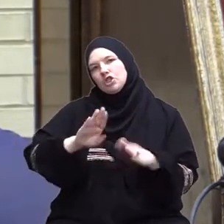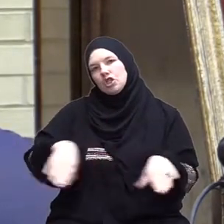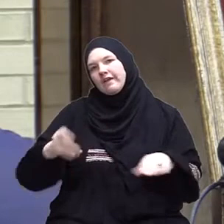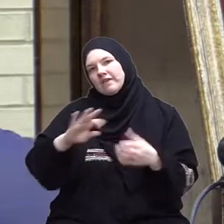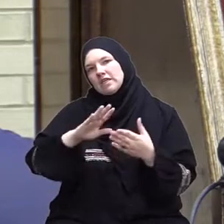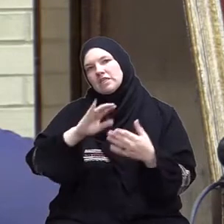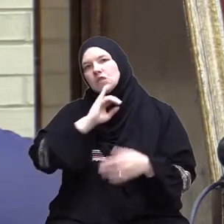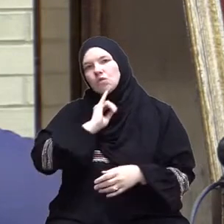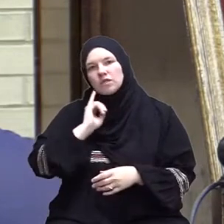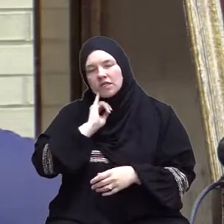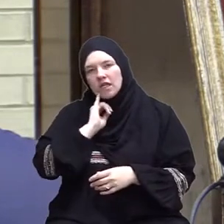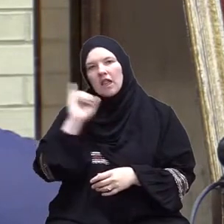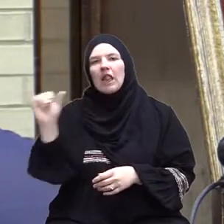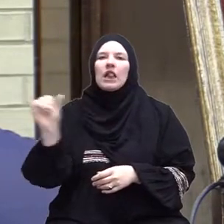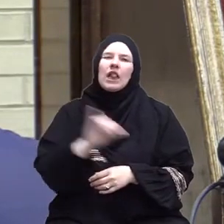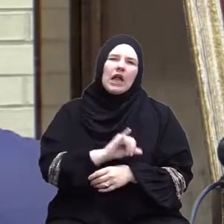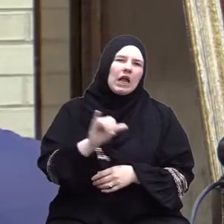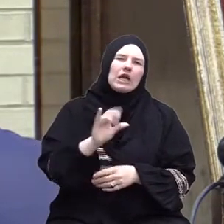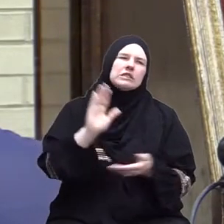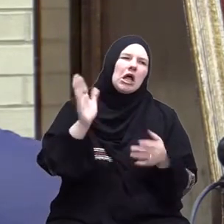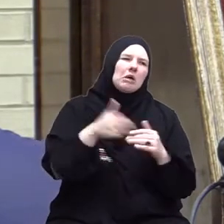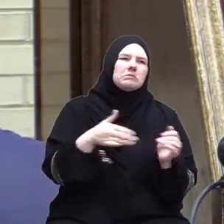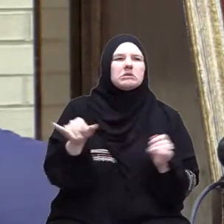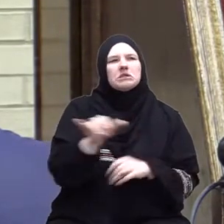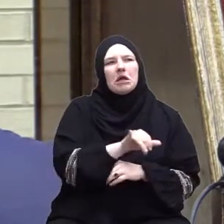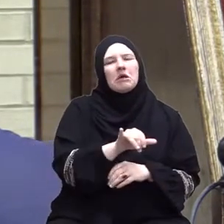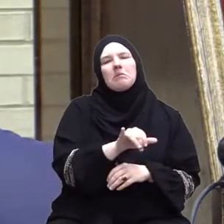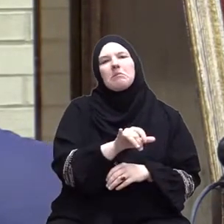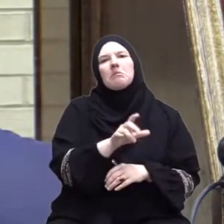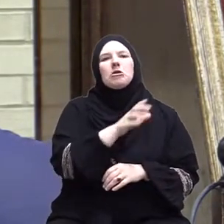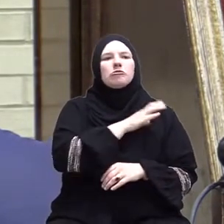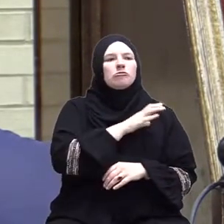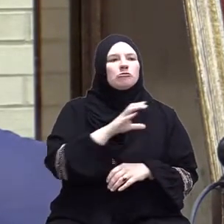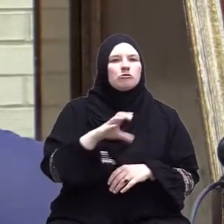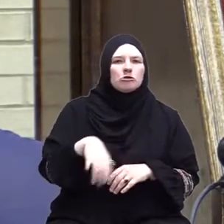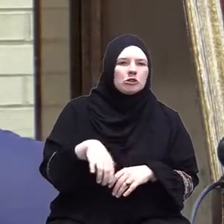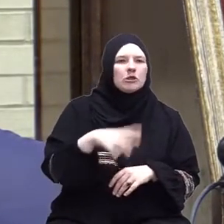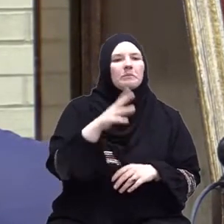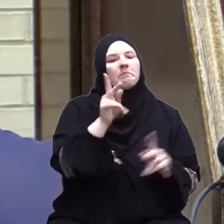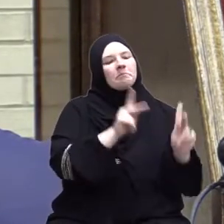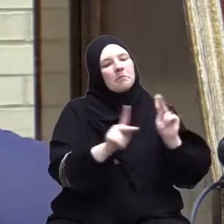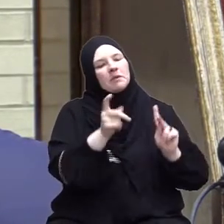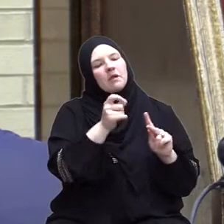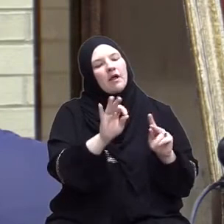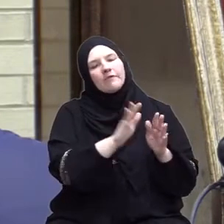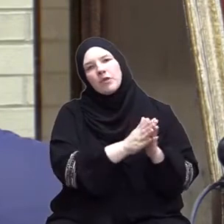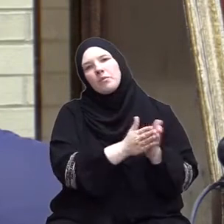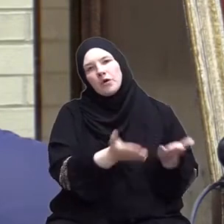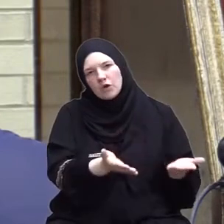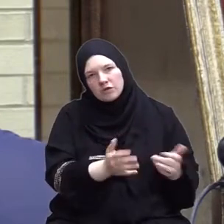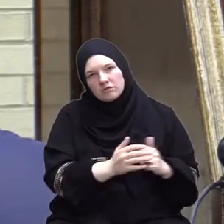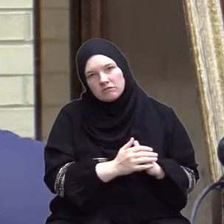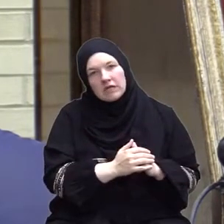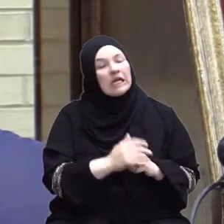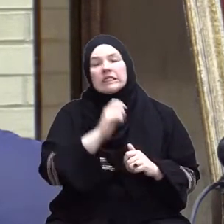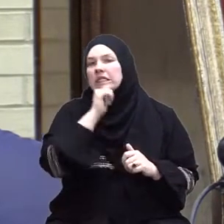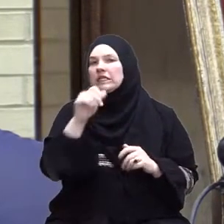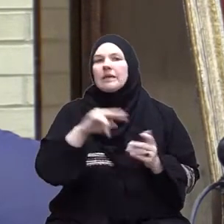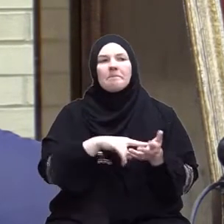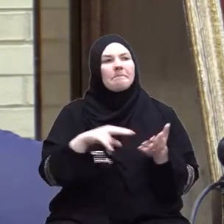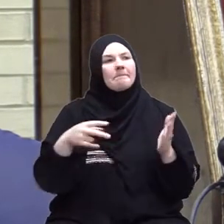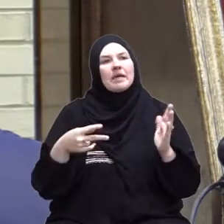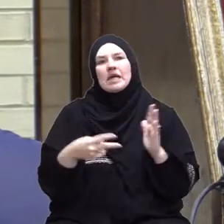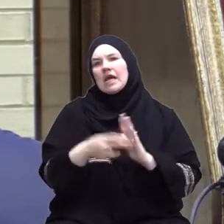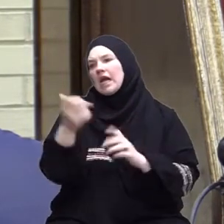is similar to Allah calling them and the Christians people of the book. It doesn't mean